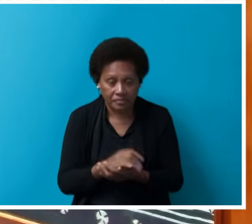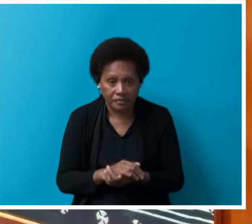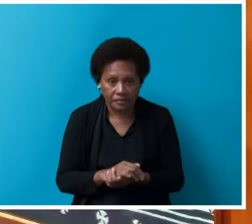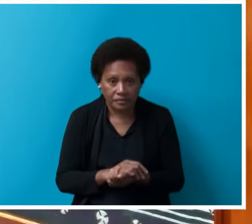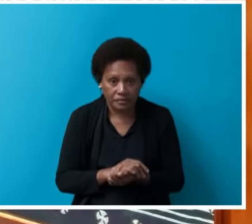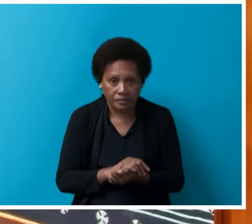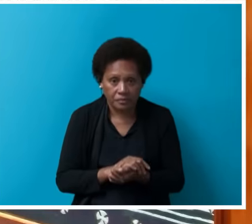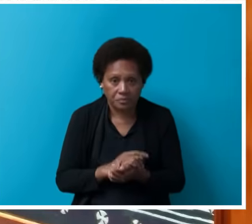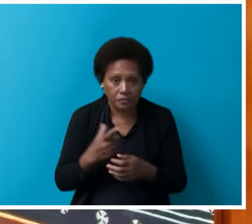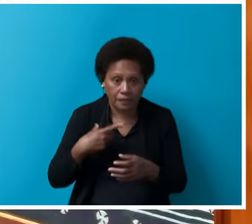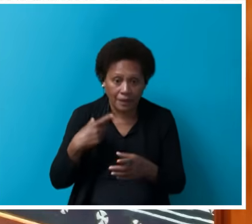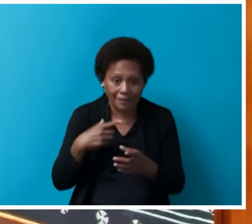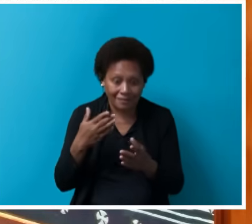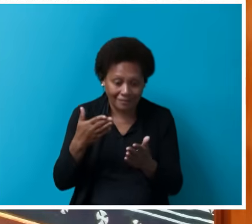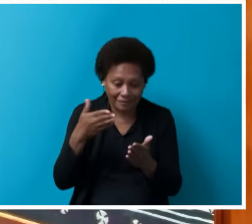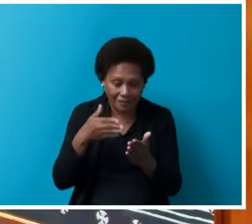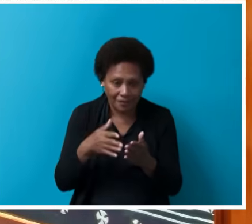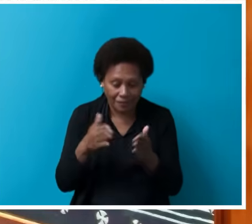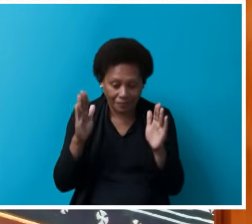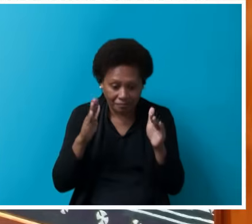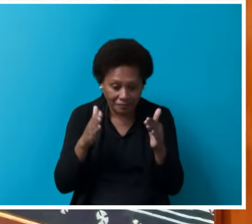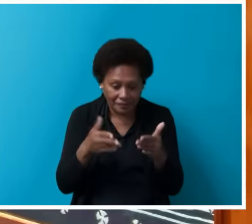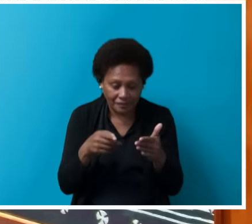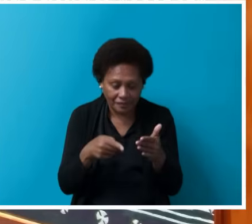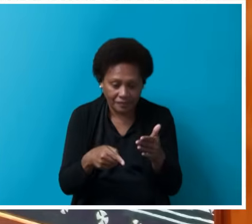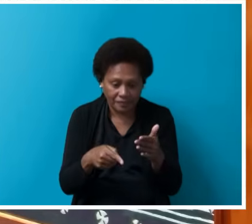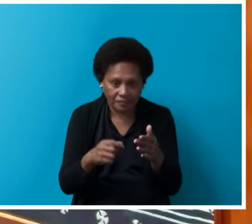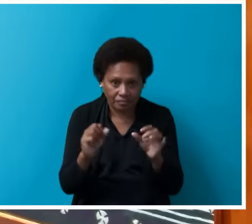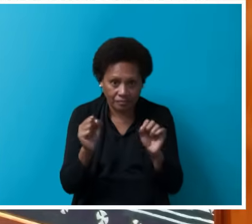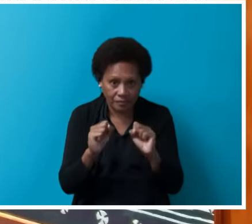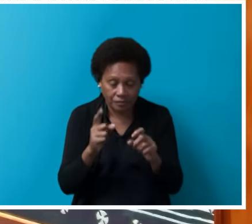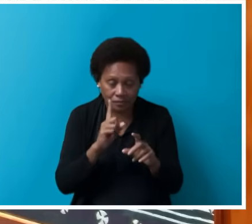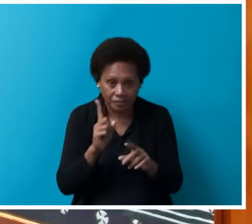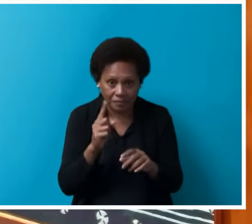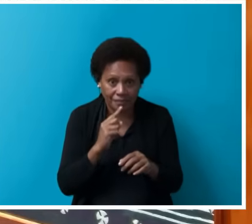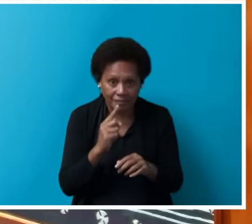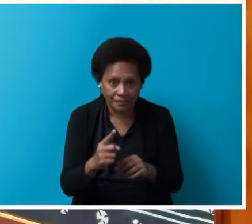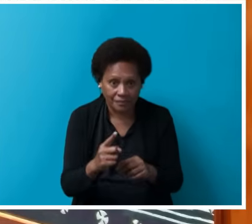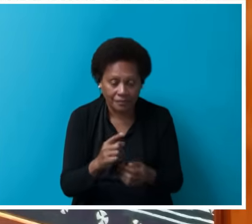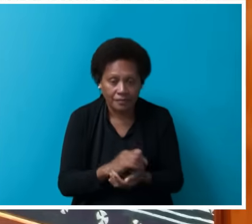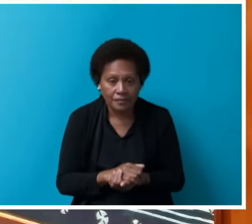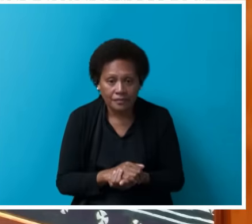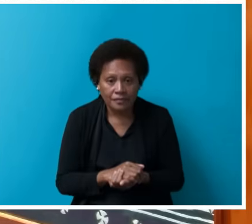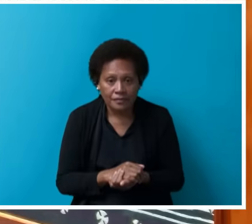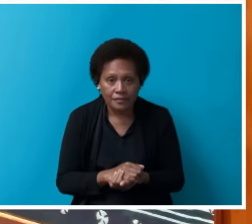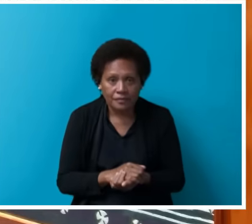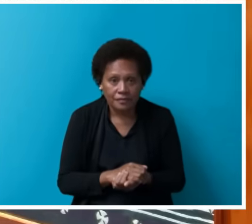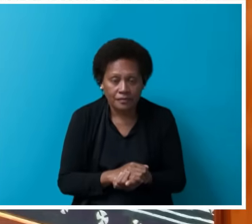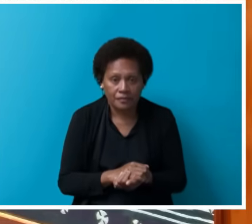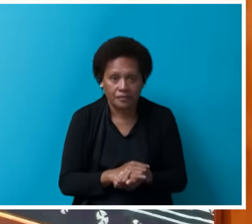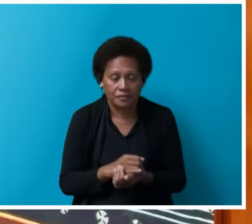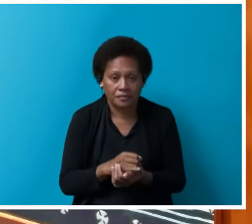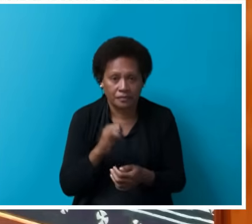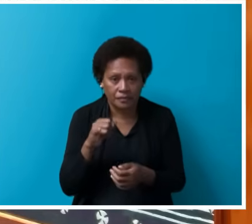your source, right? And in any case, I will come back to, I'm sorry, it refers also